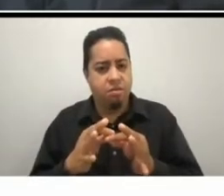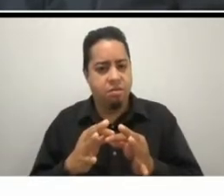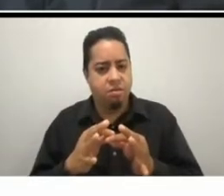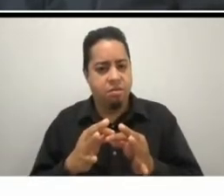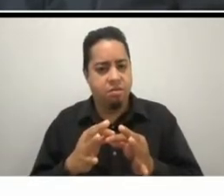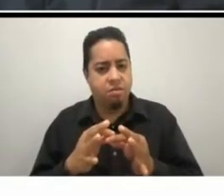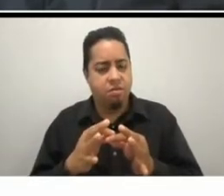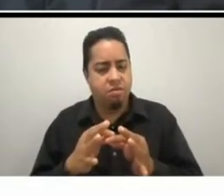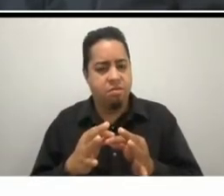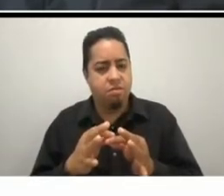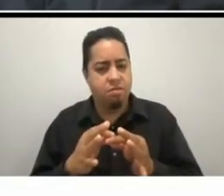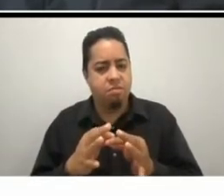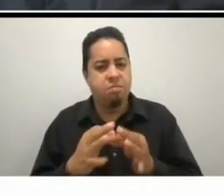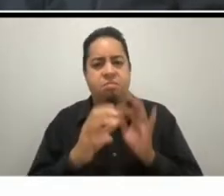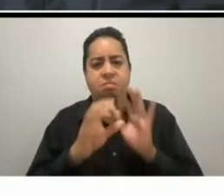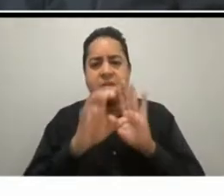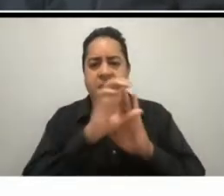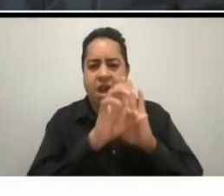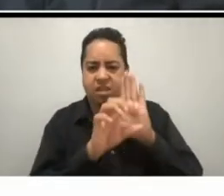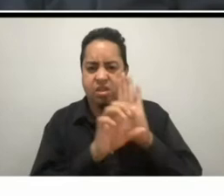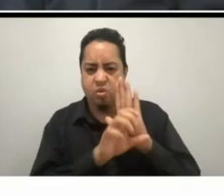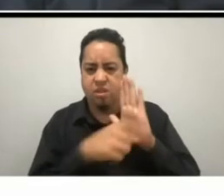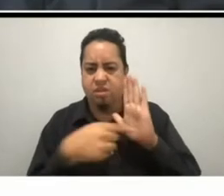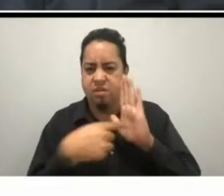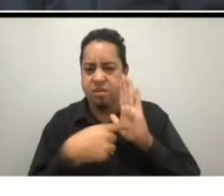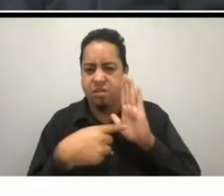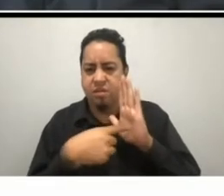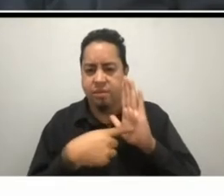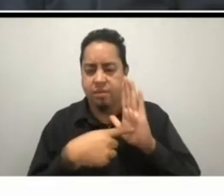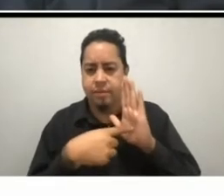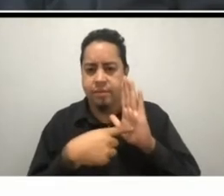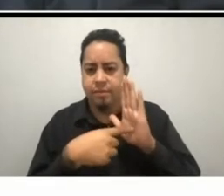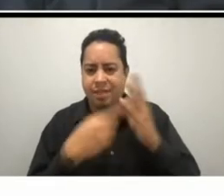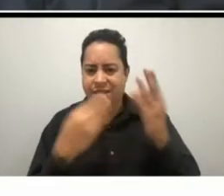that the Constitution is divinely inspired